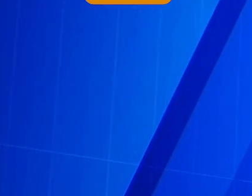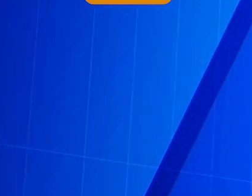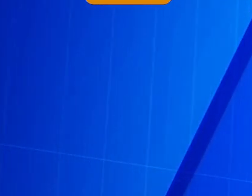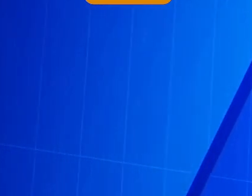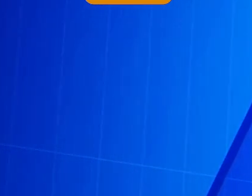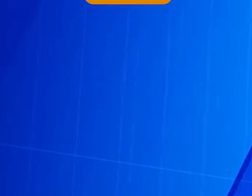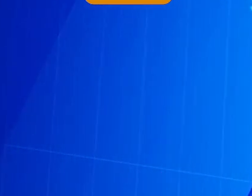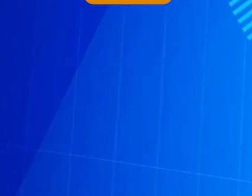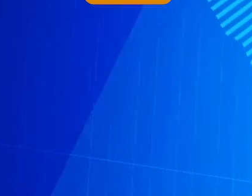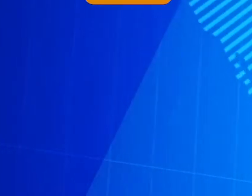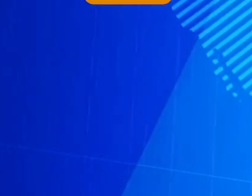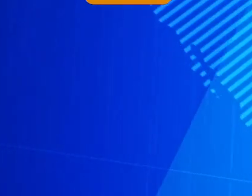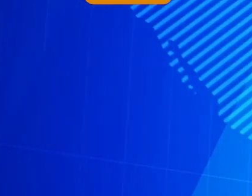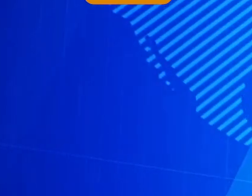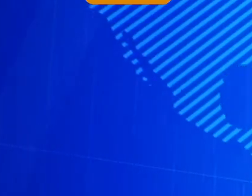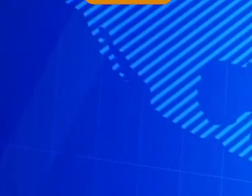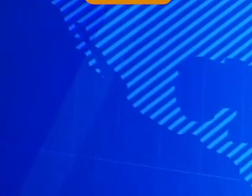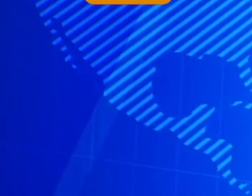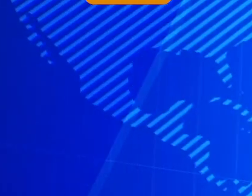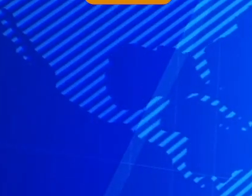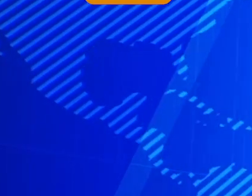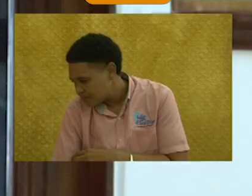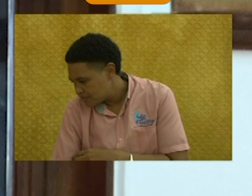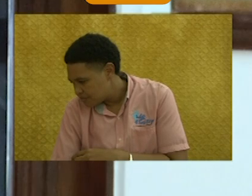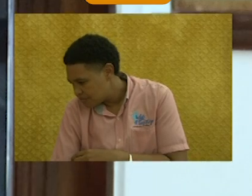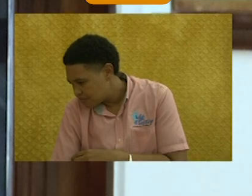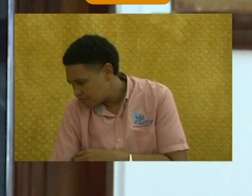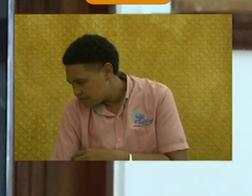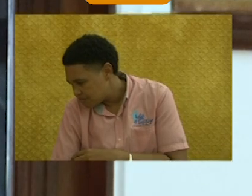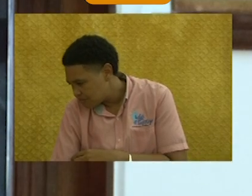to her male colleagues in Parliament this week.